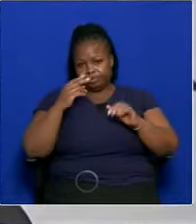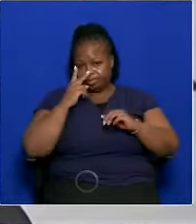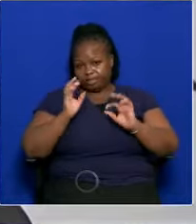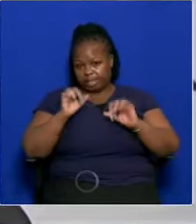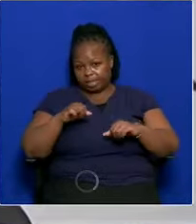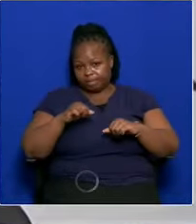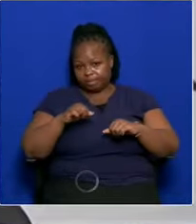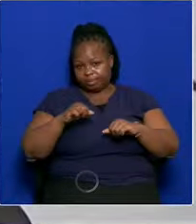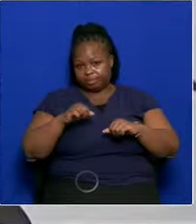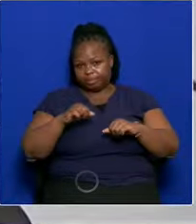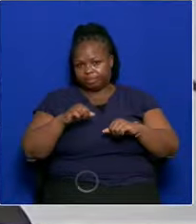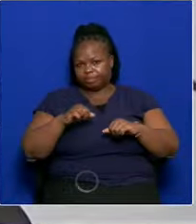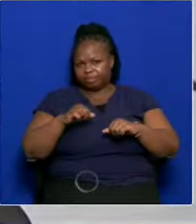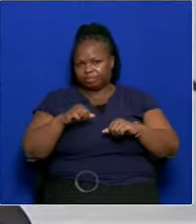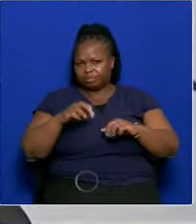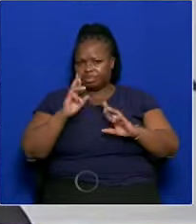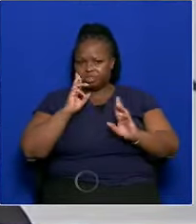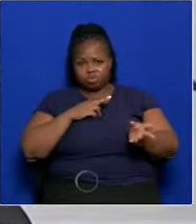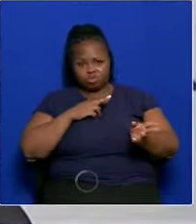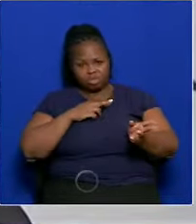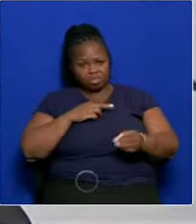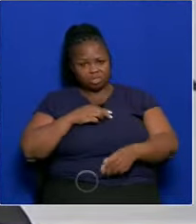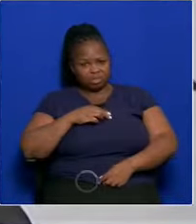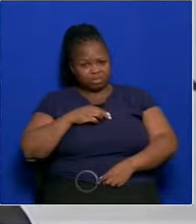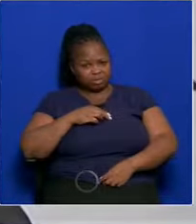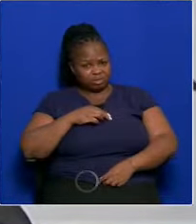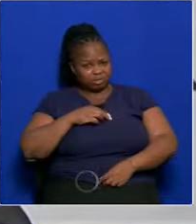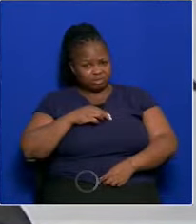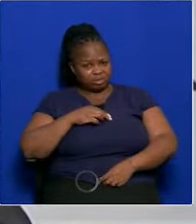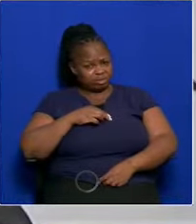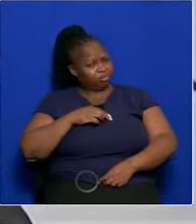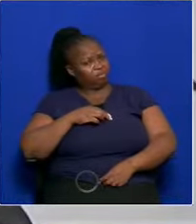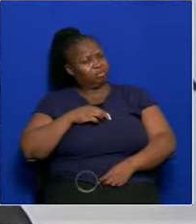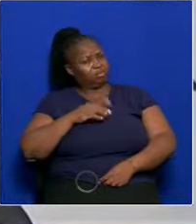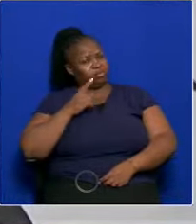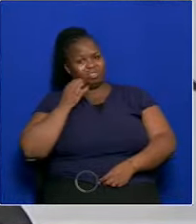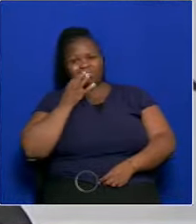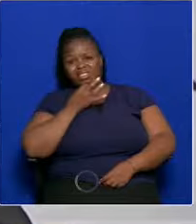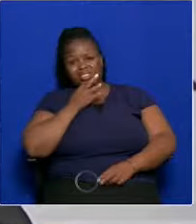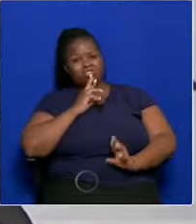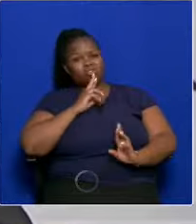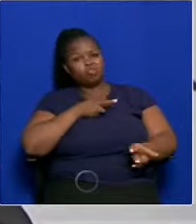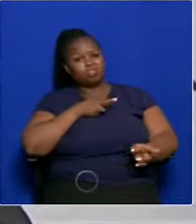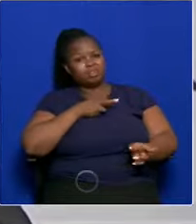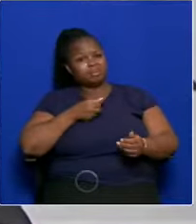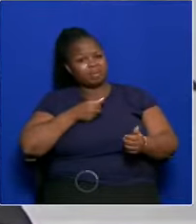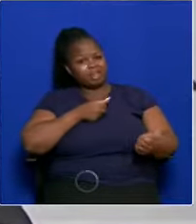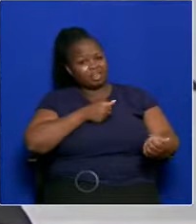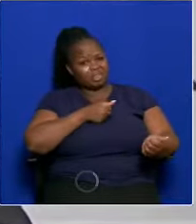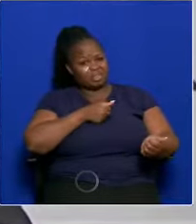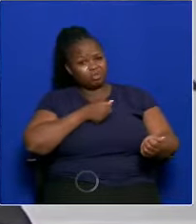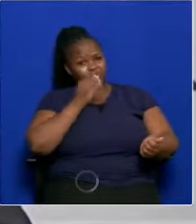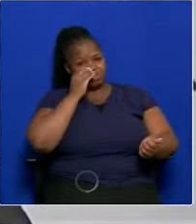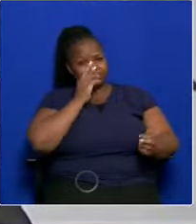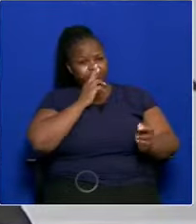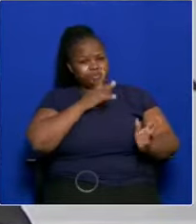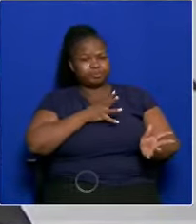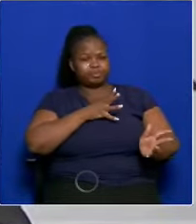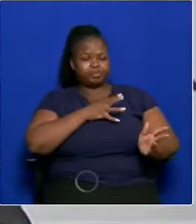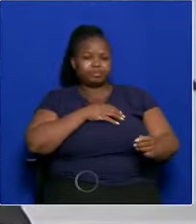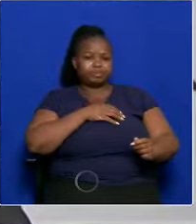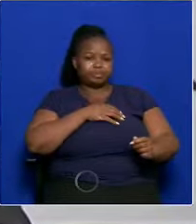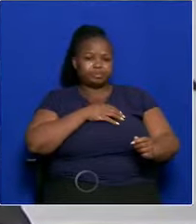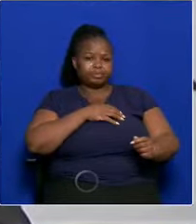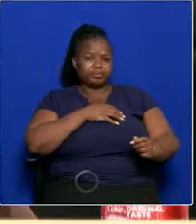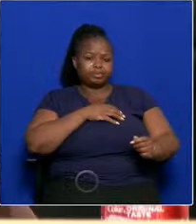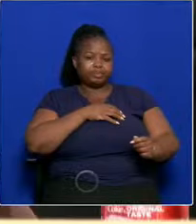journalist. Excuse me? You're saying he's sending General Pokani's message to the journalist. No.